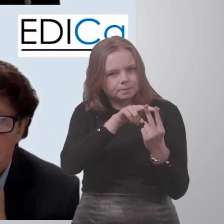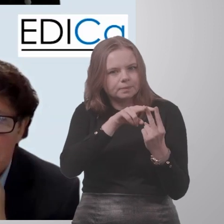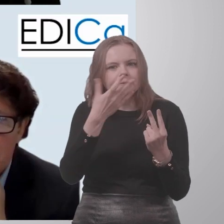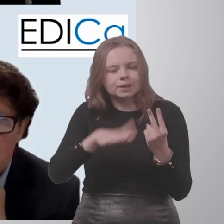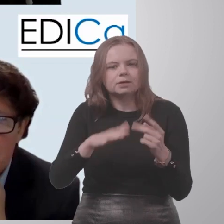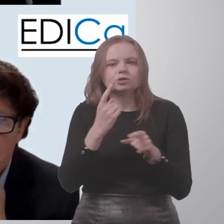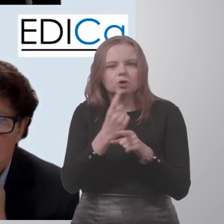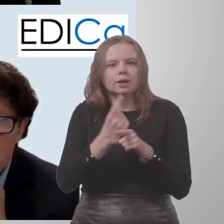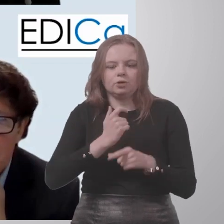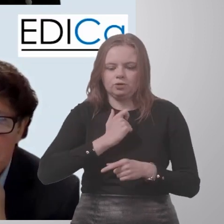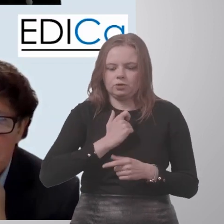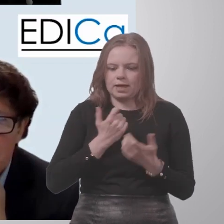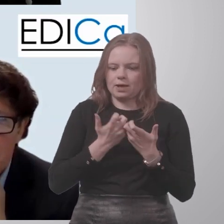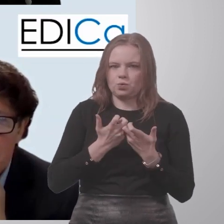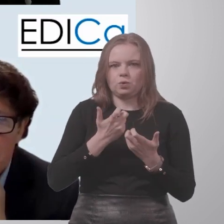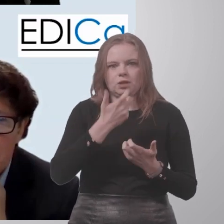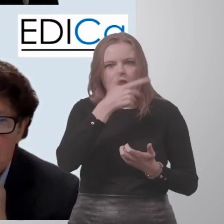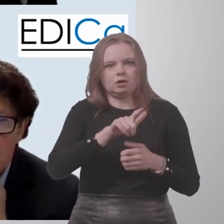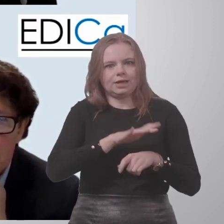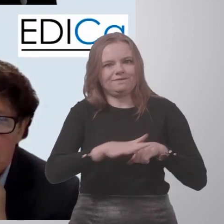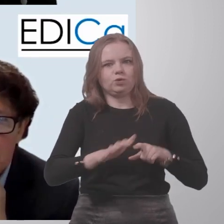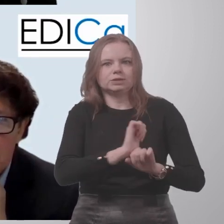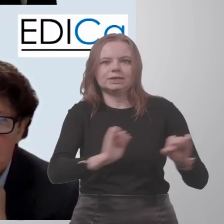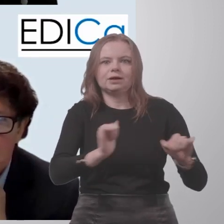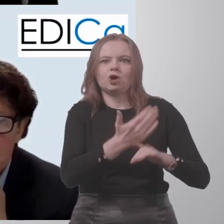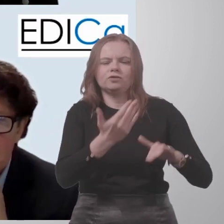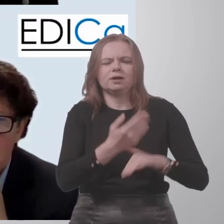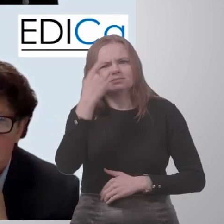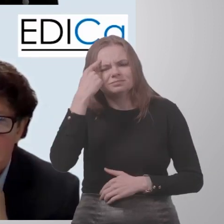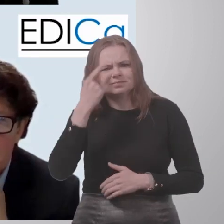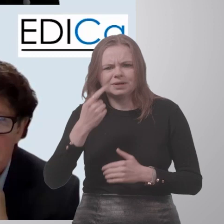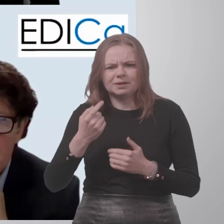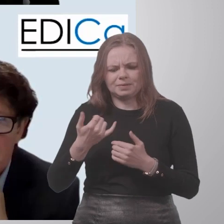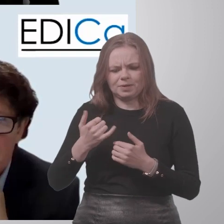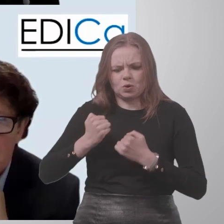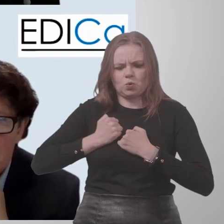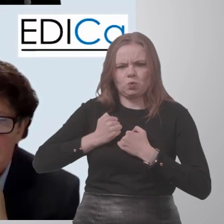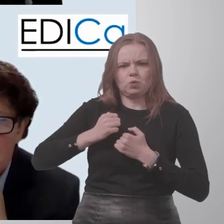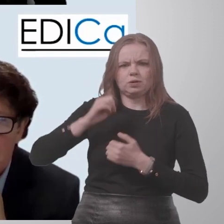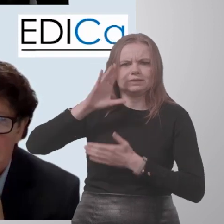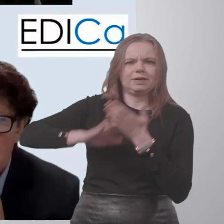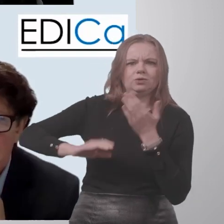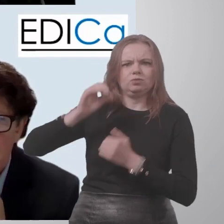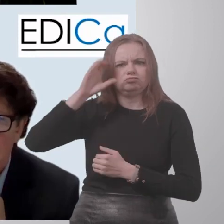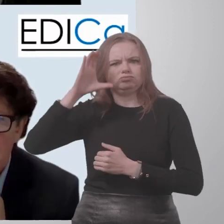and I wonder if we downplay our own roles, expertise, experience, and behaviours when we do this. Do the